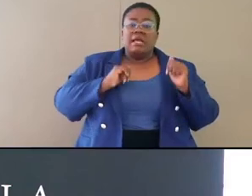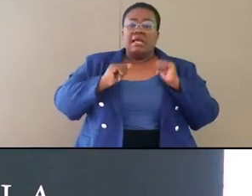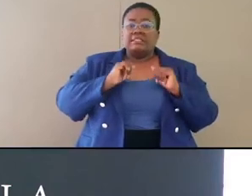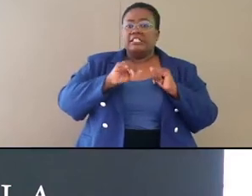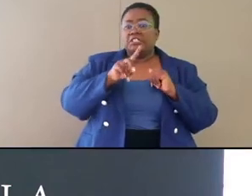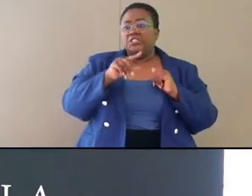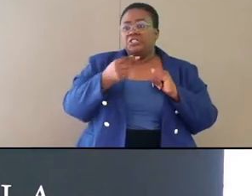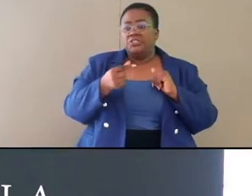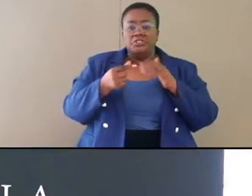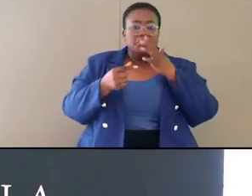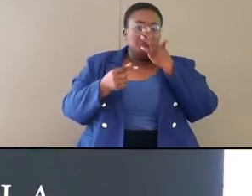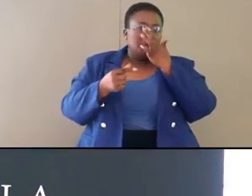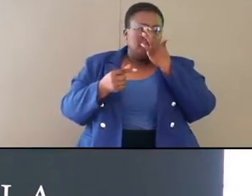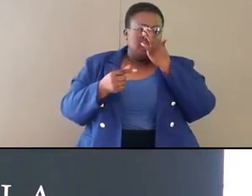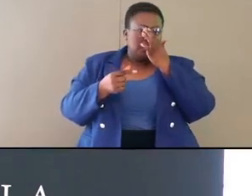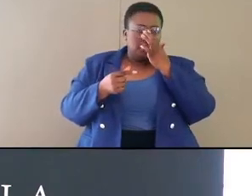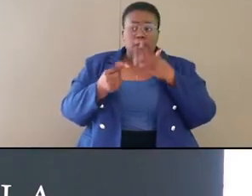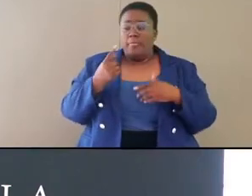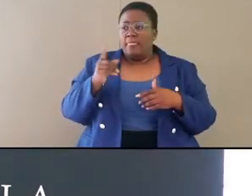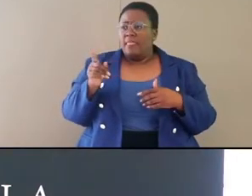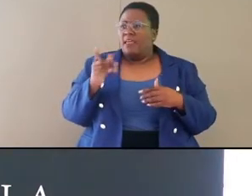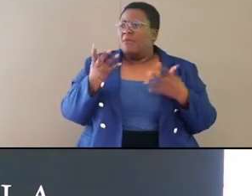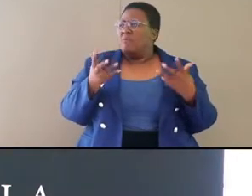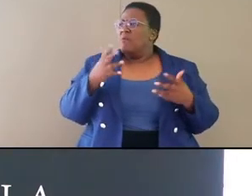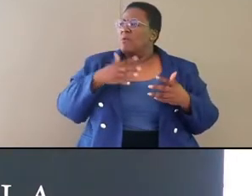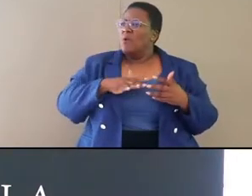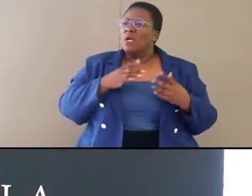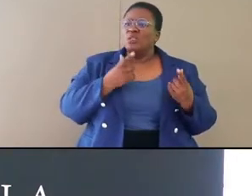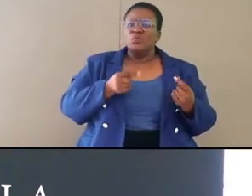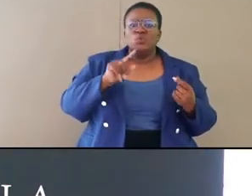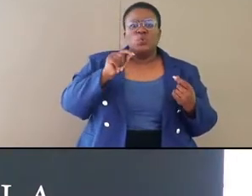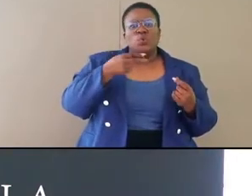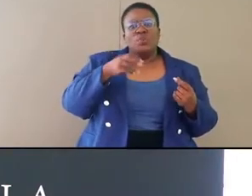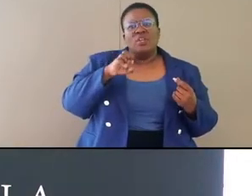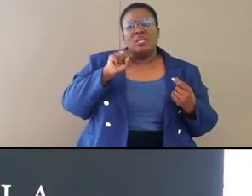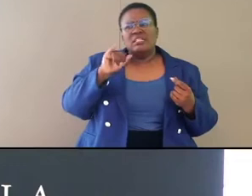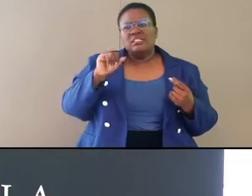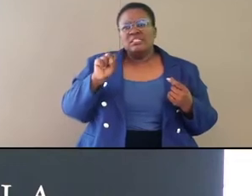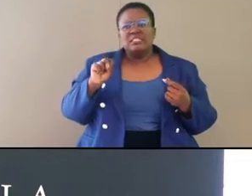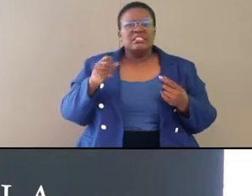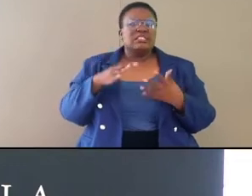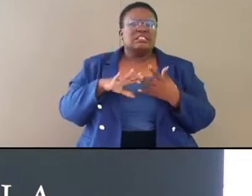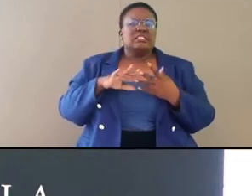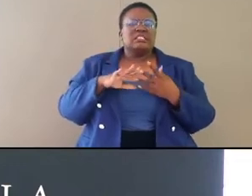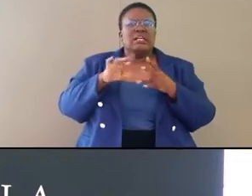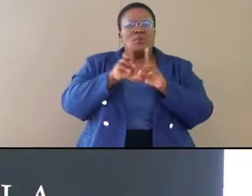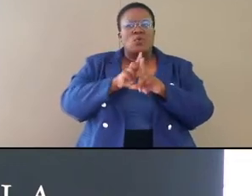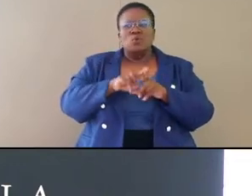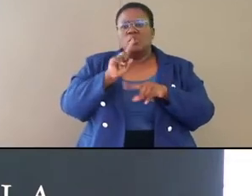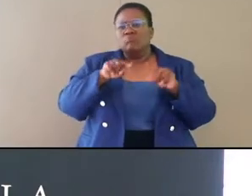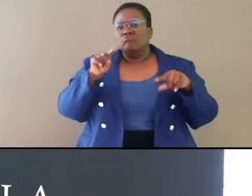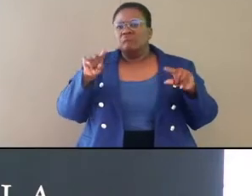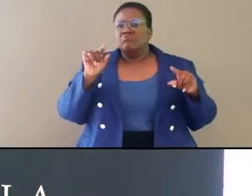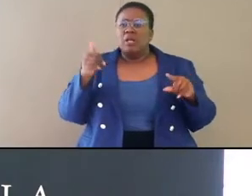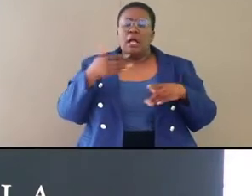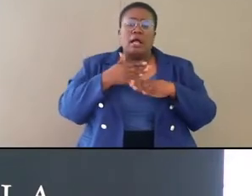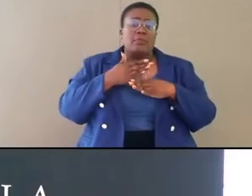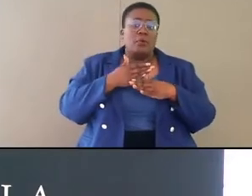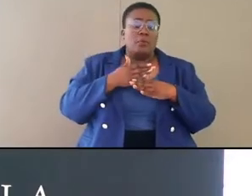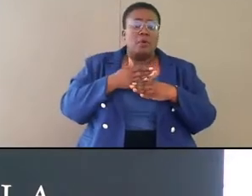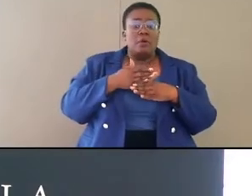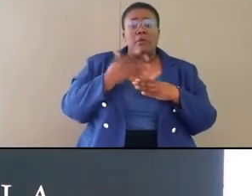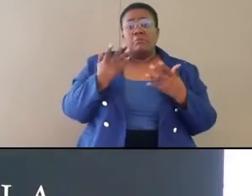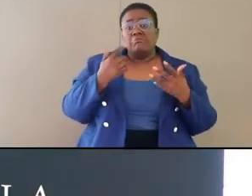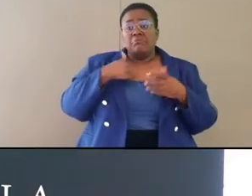on, they might want to do their thesis and a whole range of other work picking it up from here. So when I was a student,